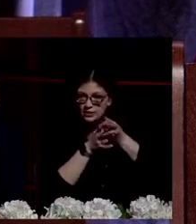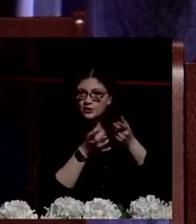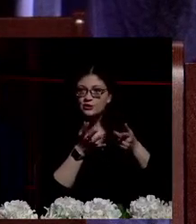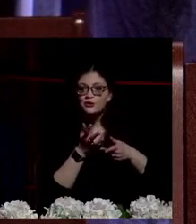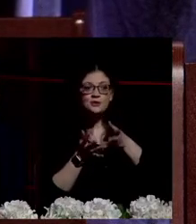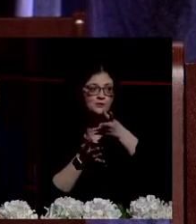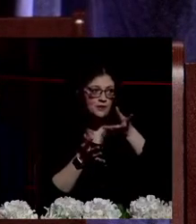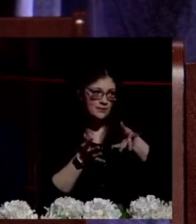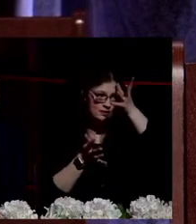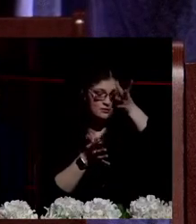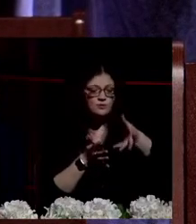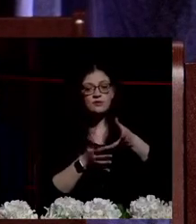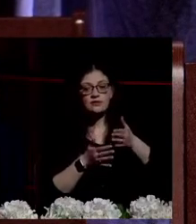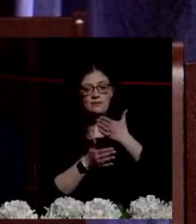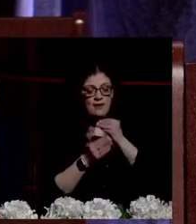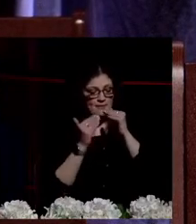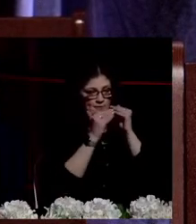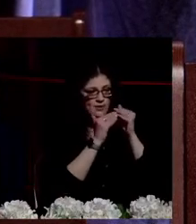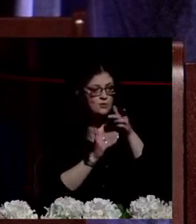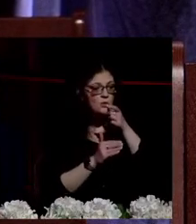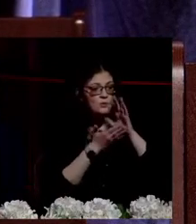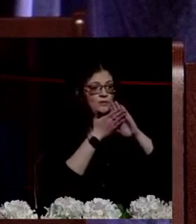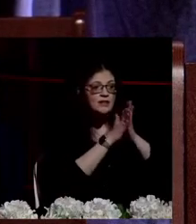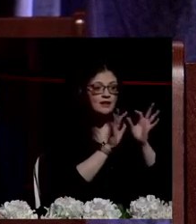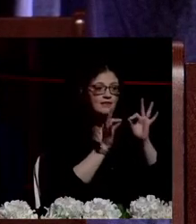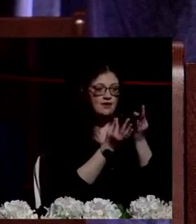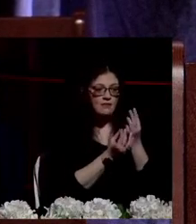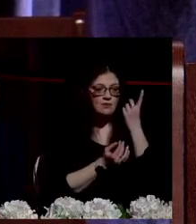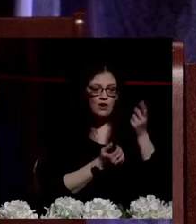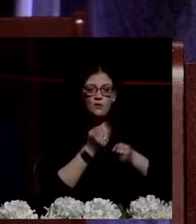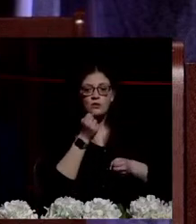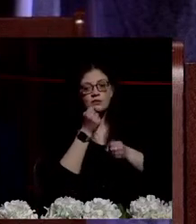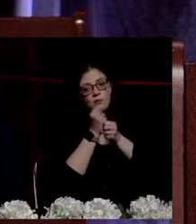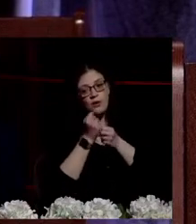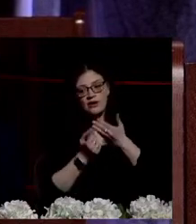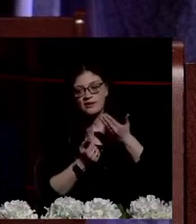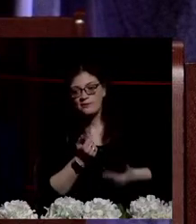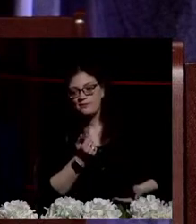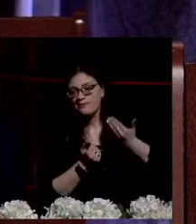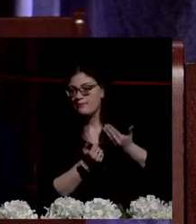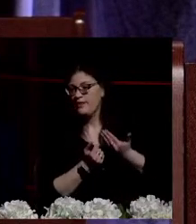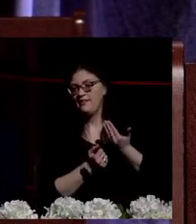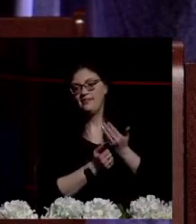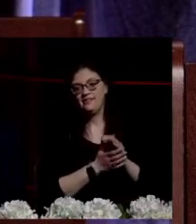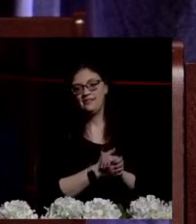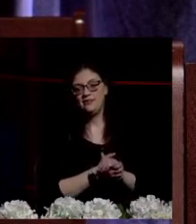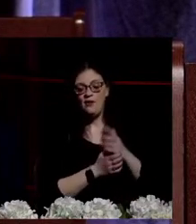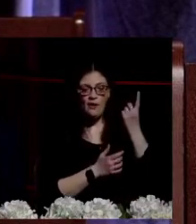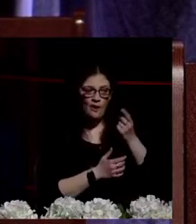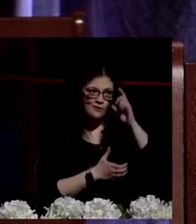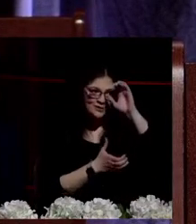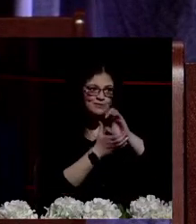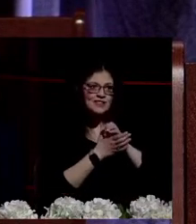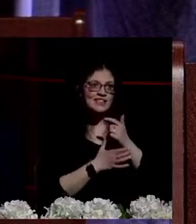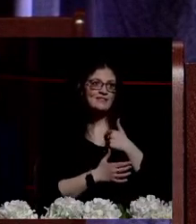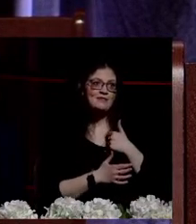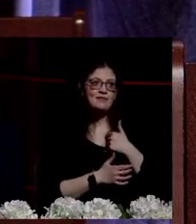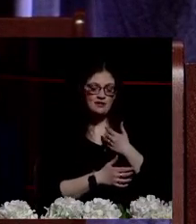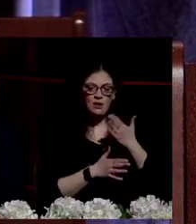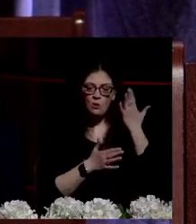have become family for always supporting me throughout this stage in my life and for always believing in me because we see that it was